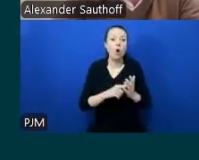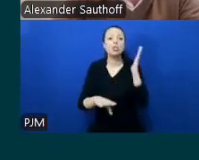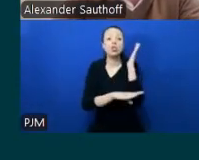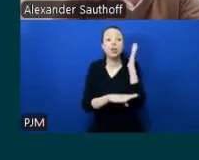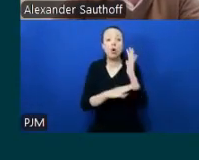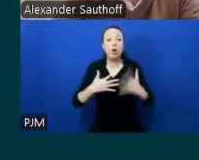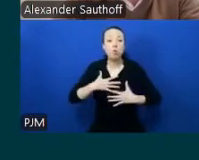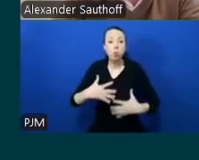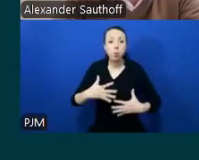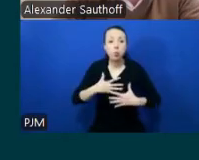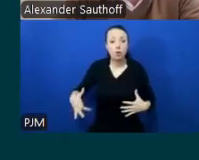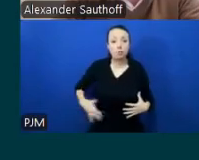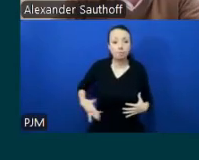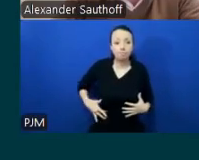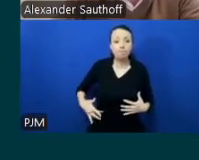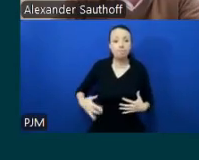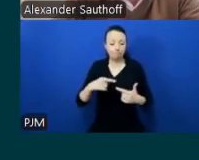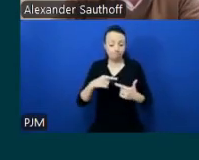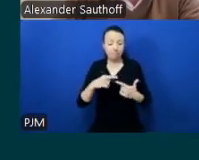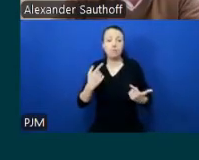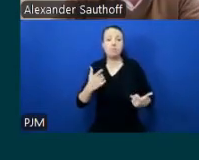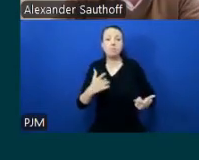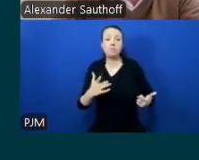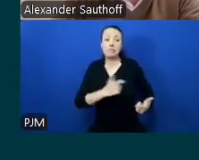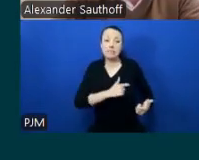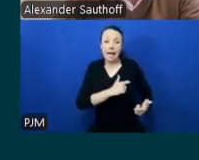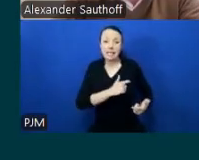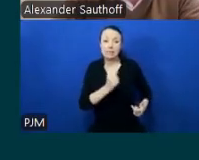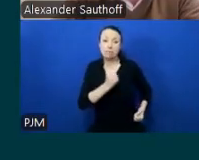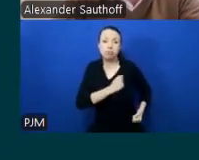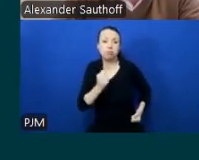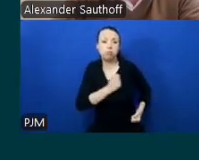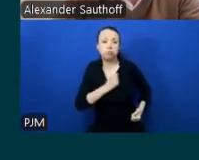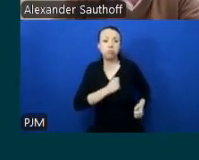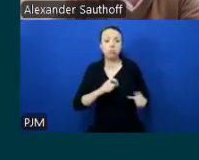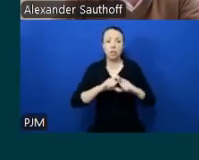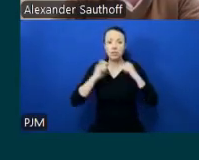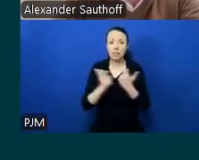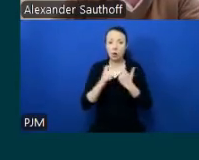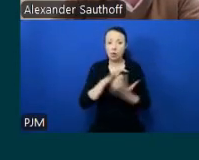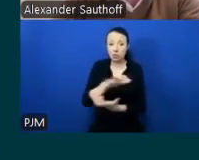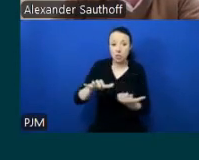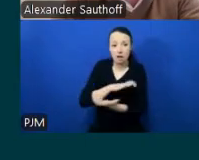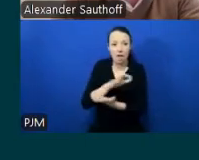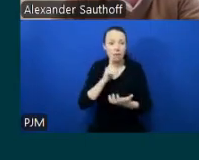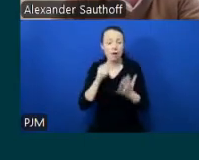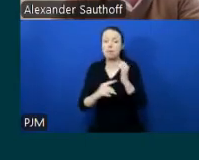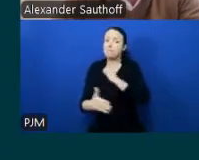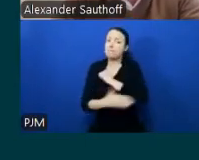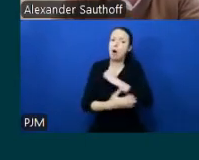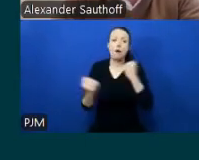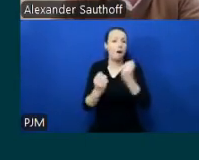and beating heart of the world's cities, and they are fundamental to creating